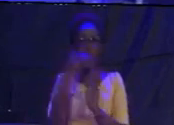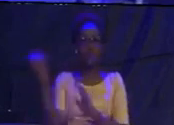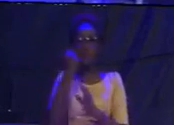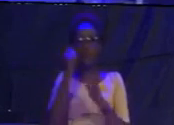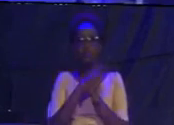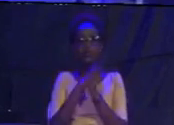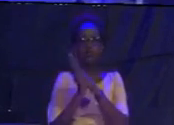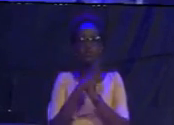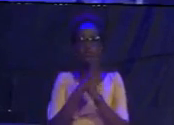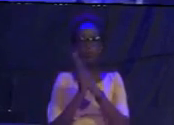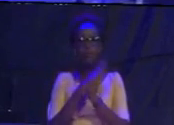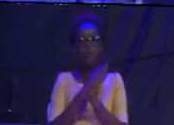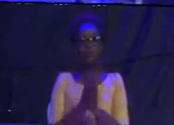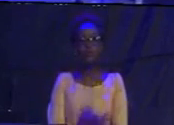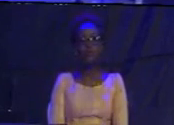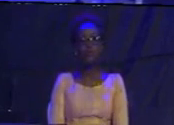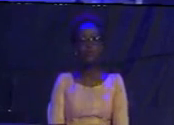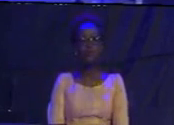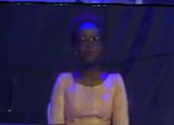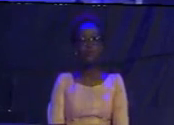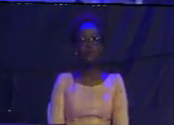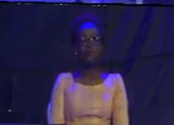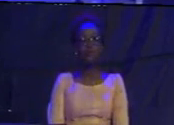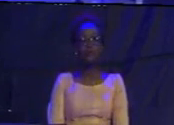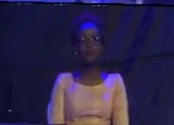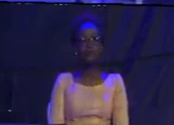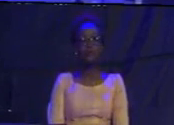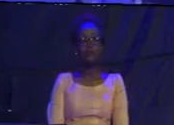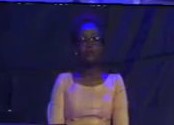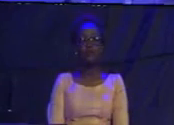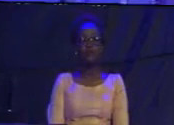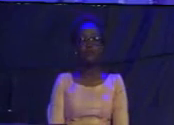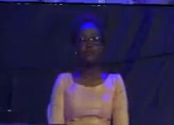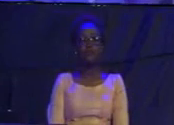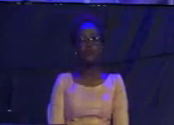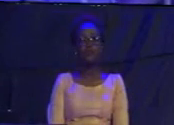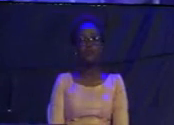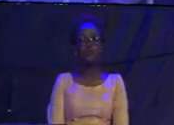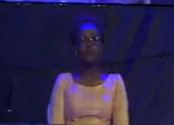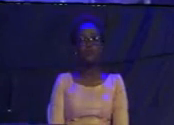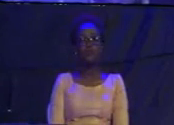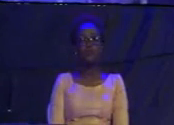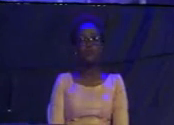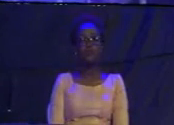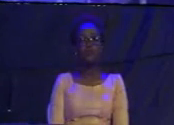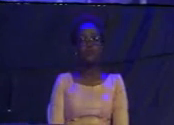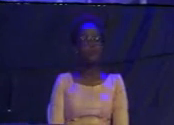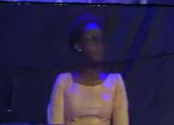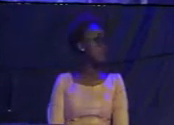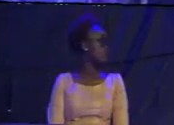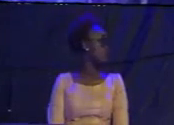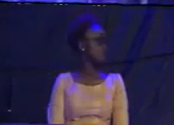And so we see that Africa, in its history, in her history, she has greatness that we have always heard about.